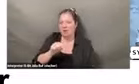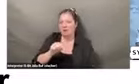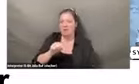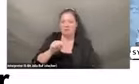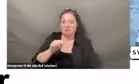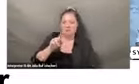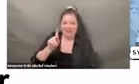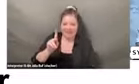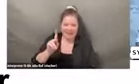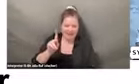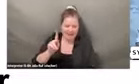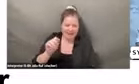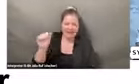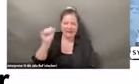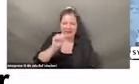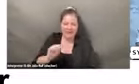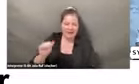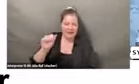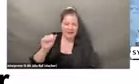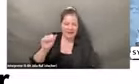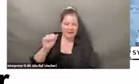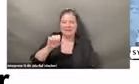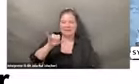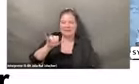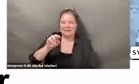andri.k@synthesis-center.com. That is